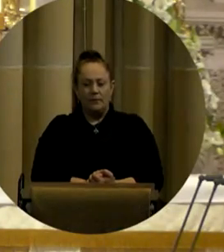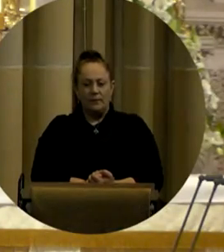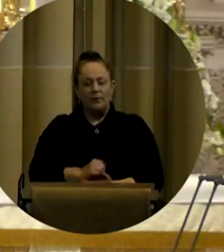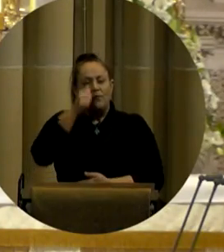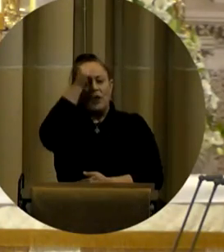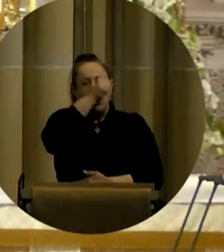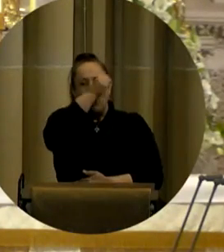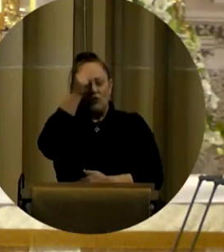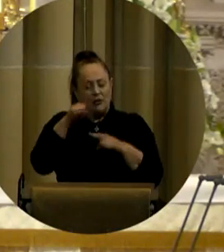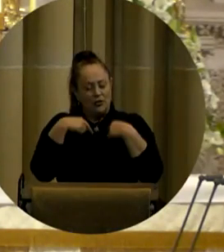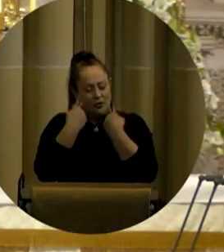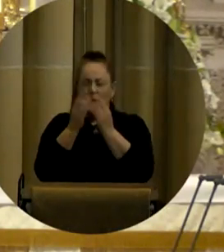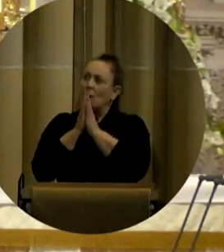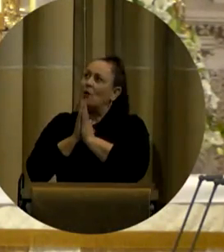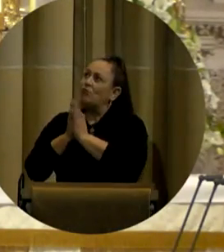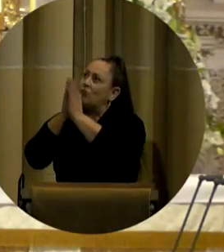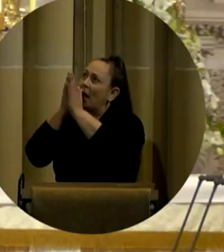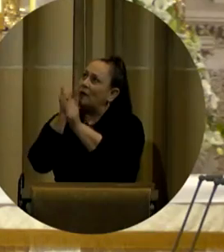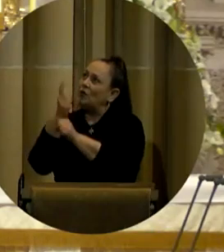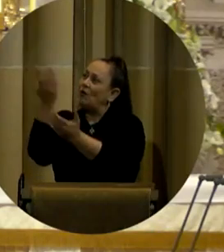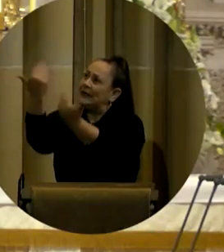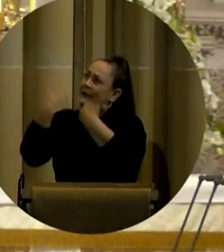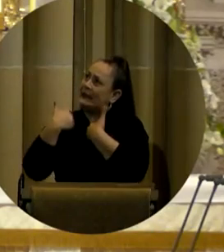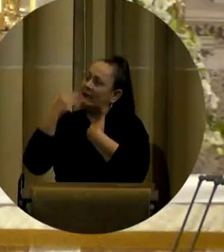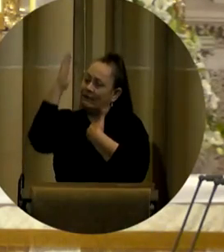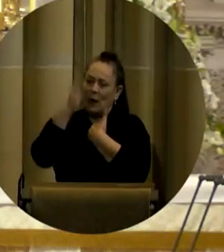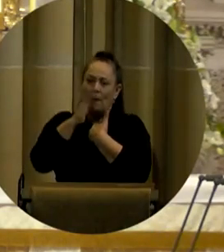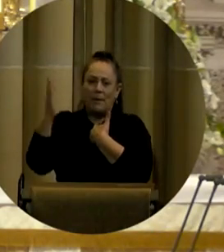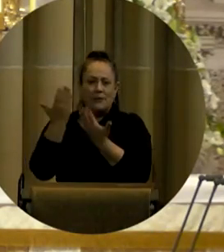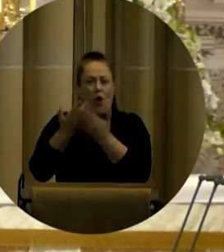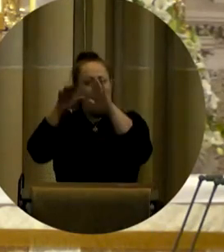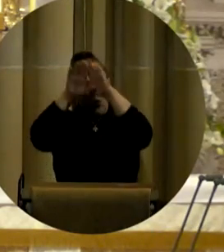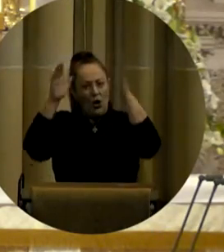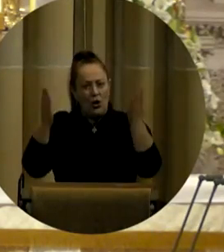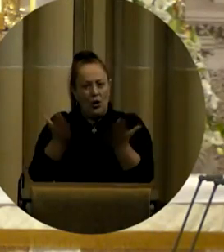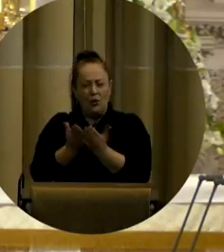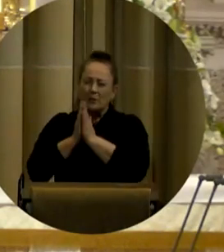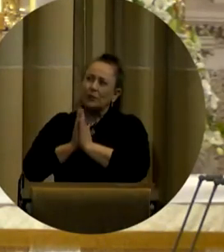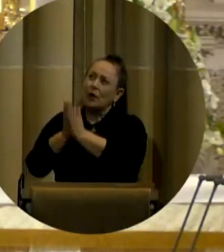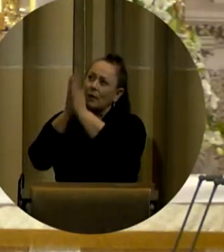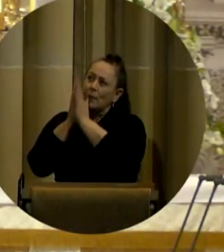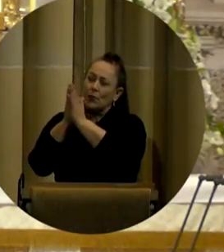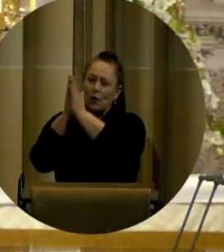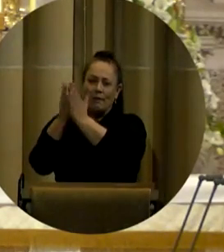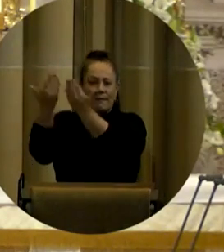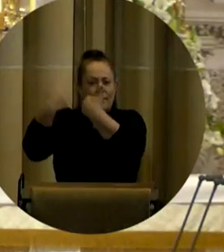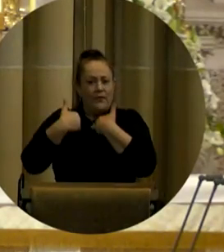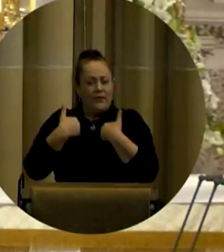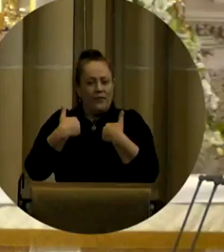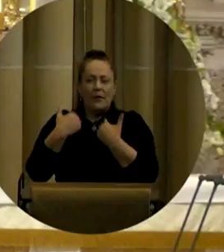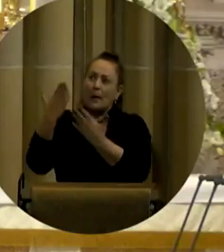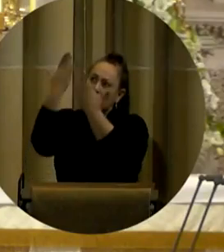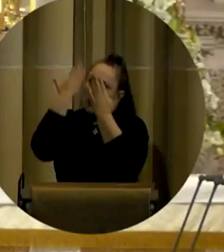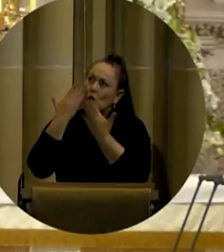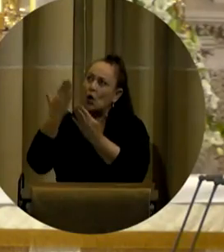Christians intercede before God to shower his blessings on the world, his opportunities and